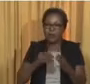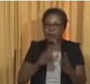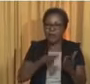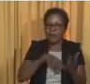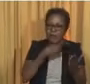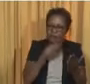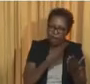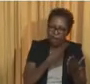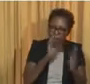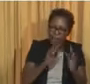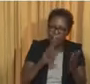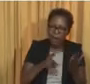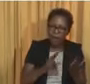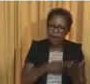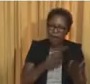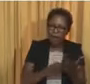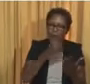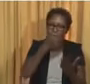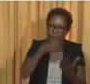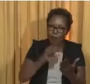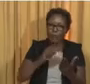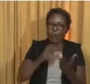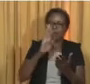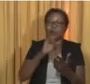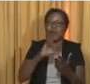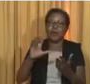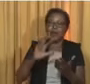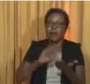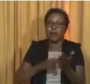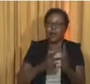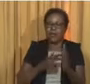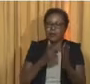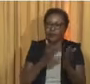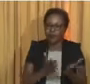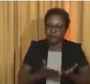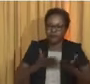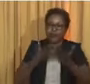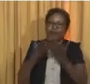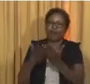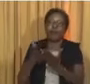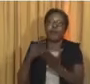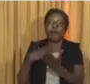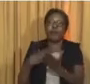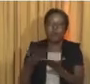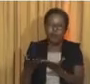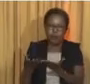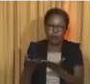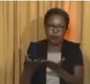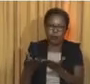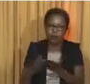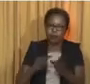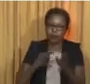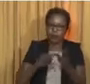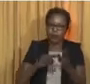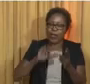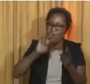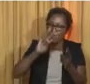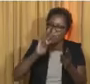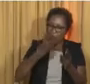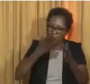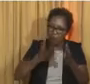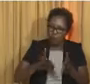the proposed amendment is submitted to the people in a referendum. The third pathway, under